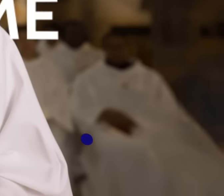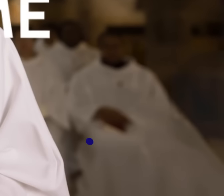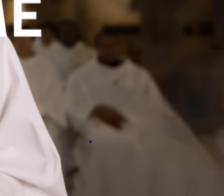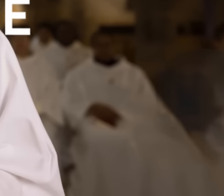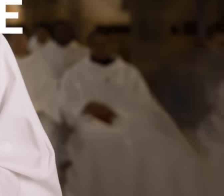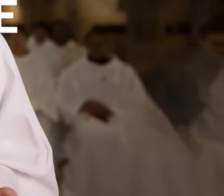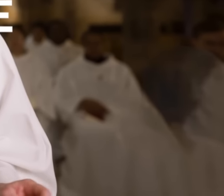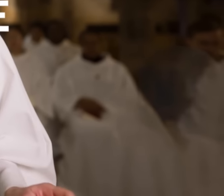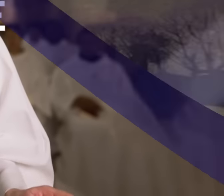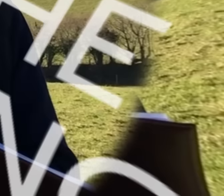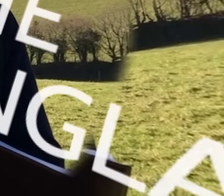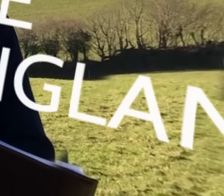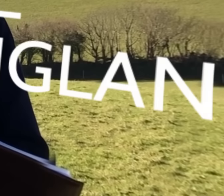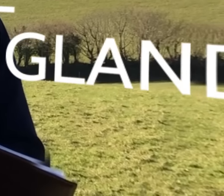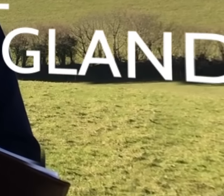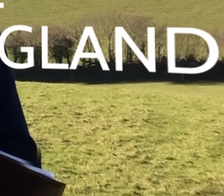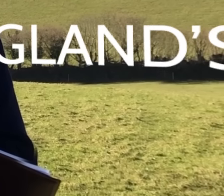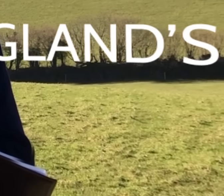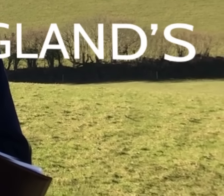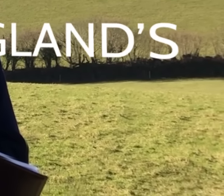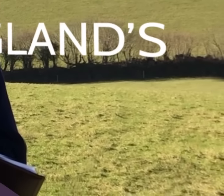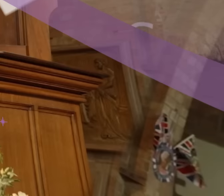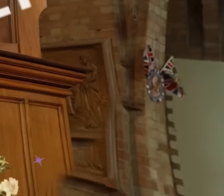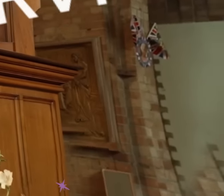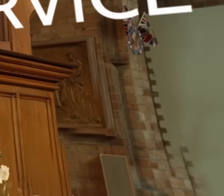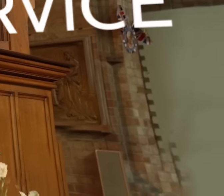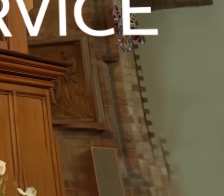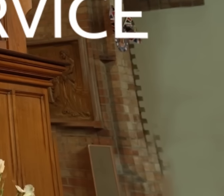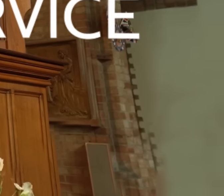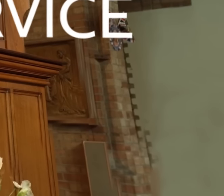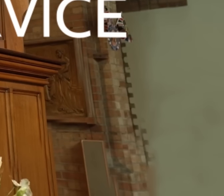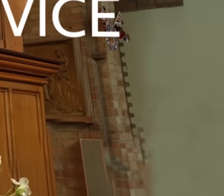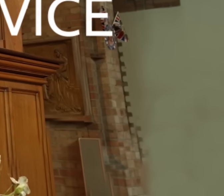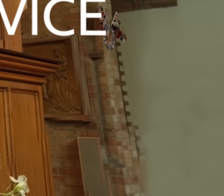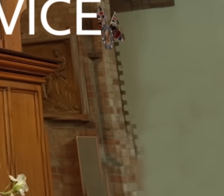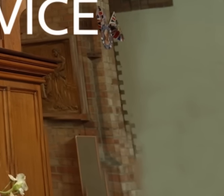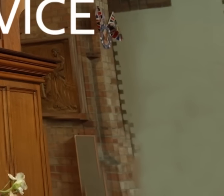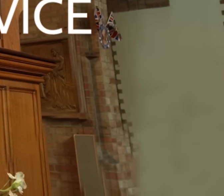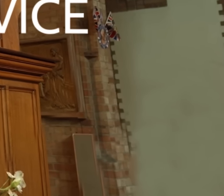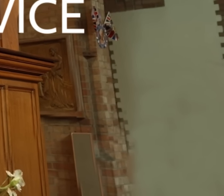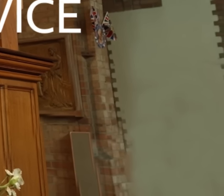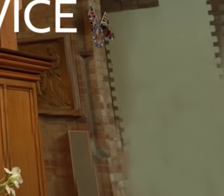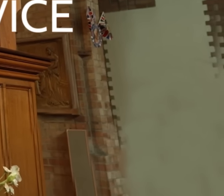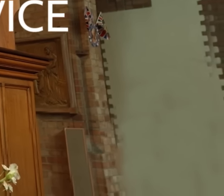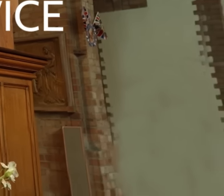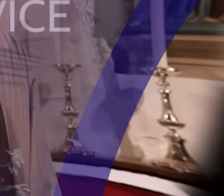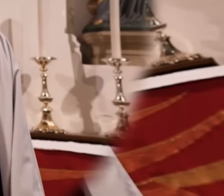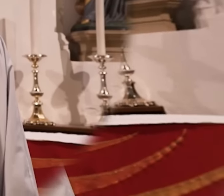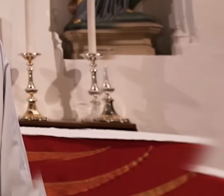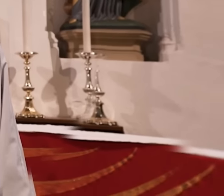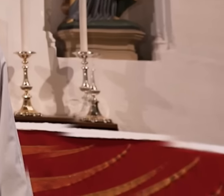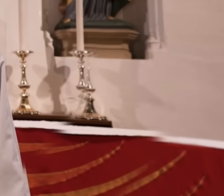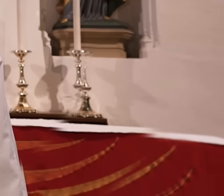nothing will be impossible. For he is our God. And the God of salvation is making all things